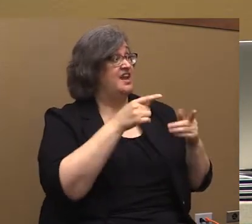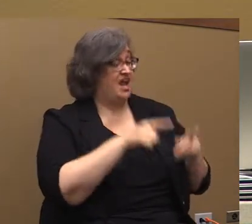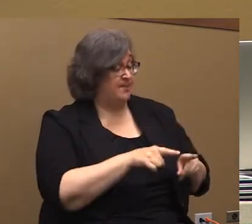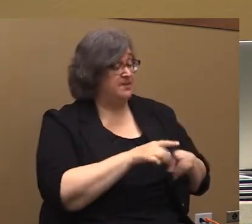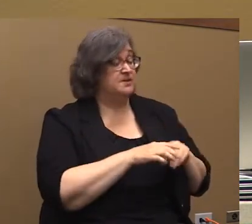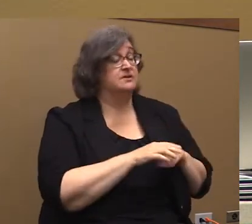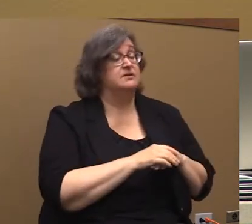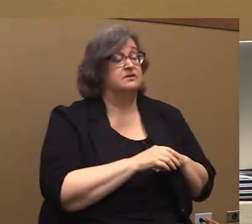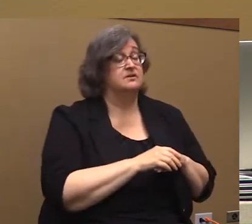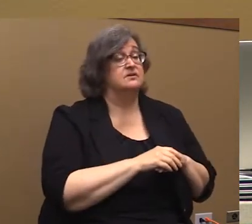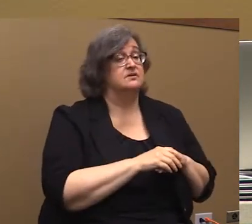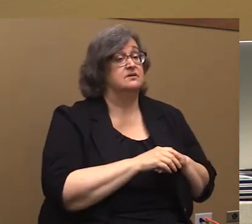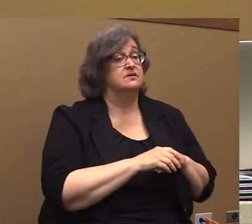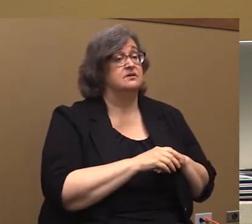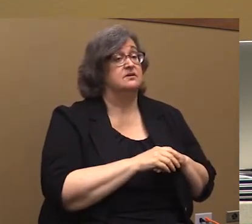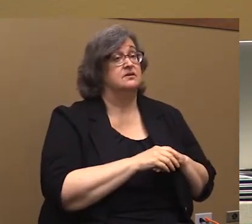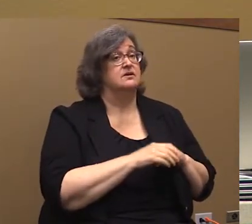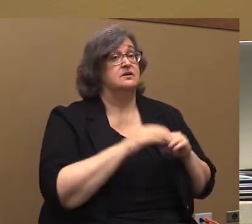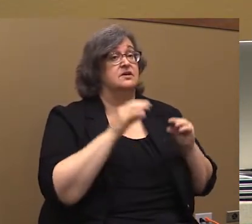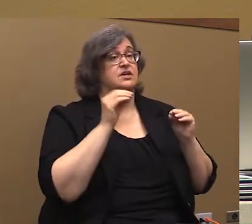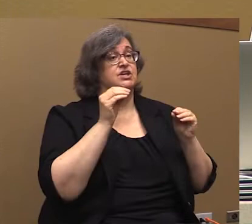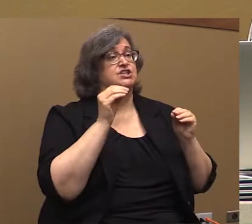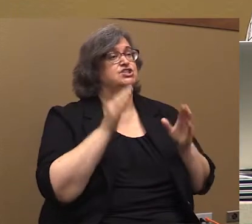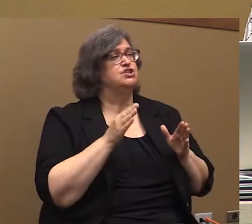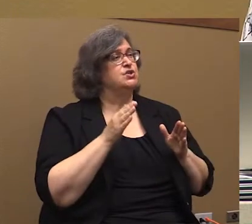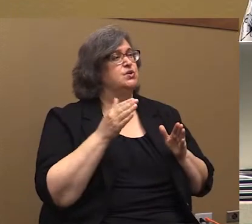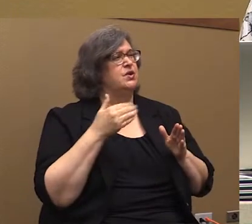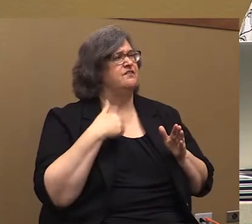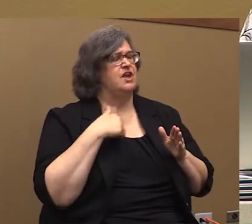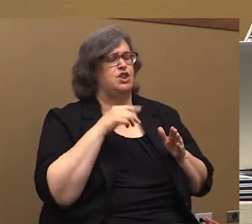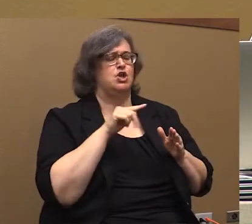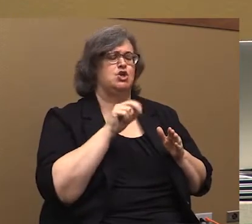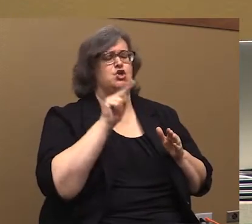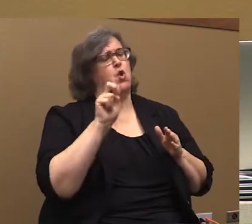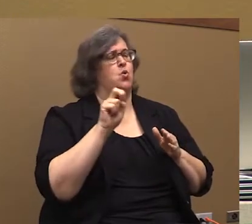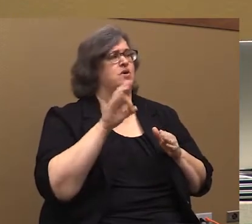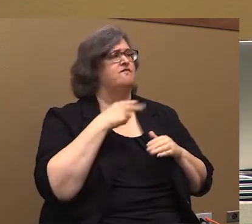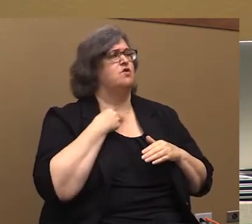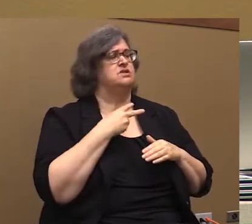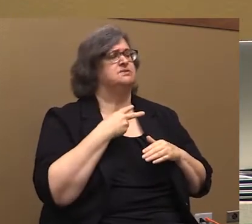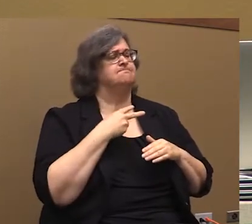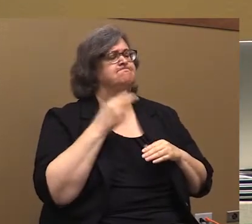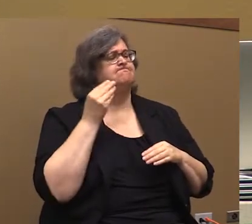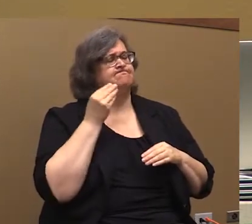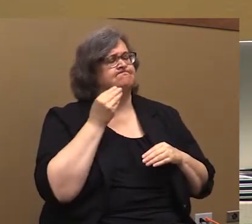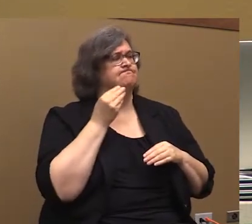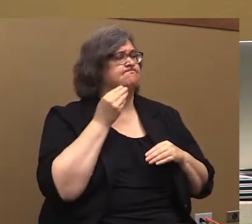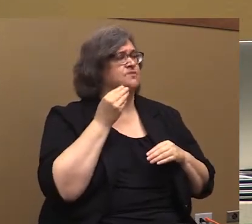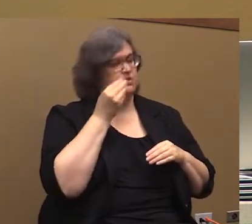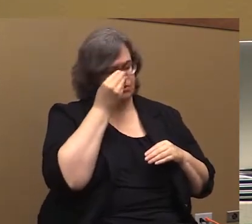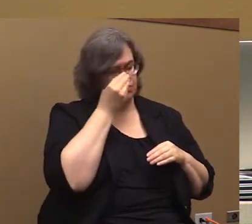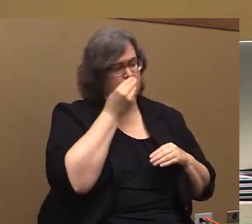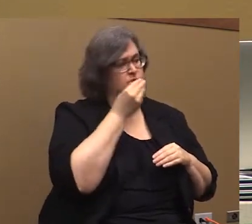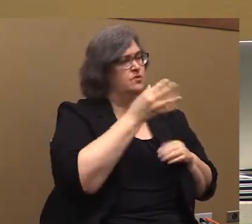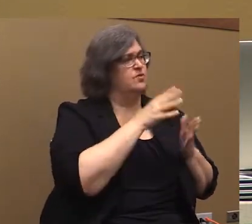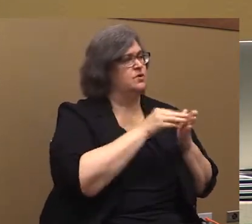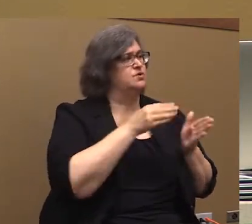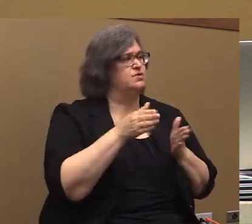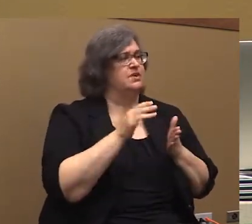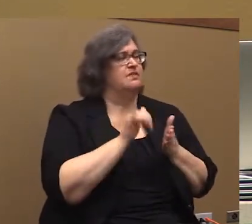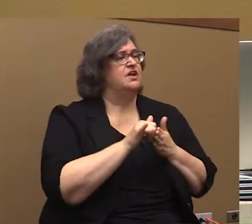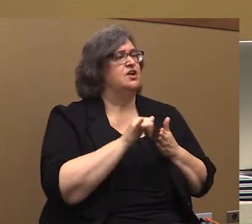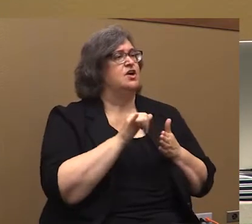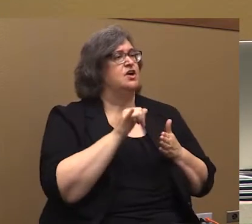teacher said, "Yes, that happened." And the teacher had that tone of voice